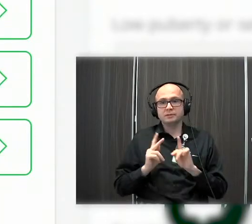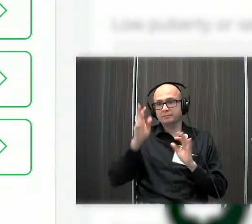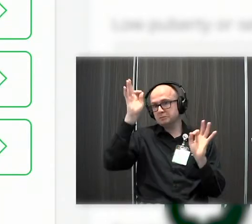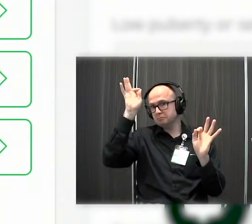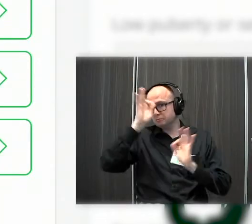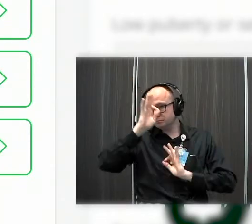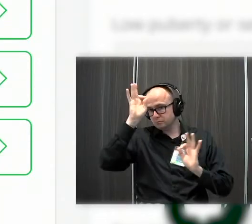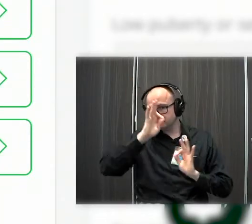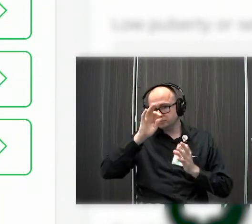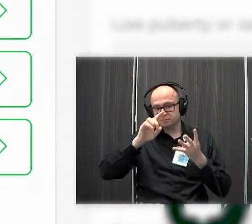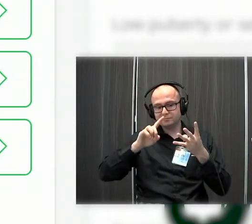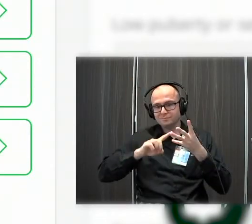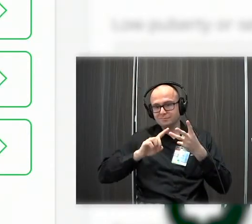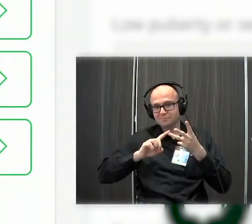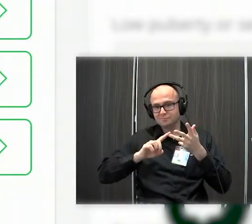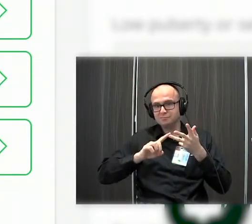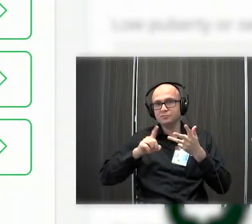what an endocrinologist is.